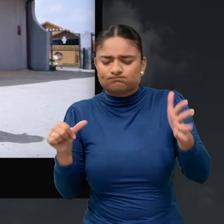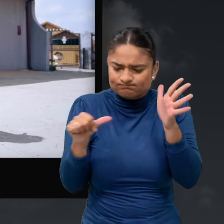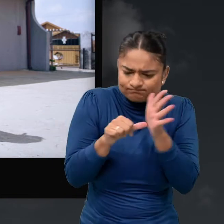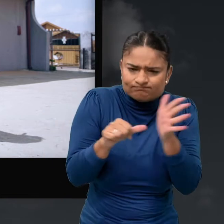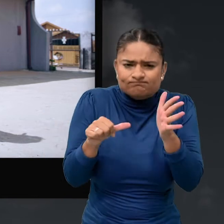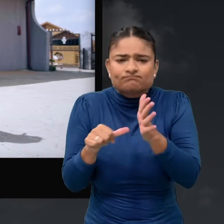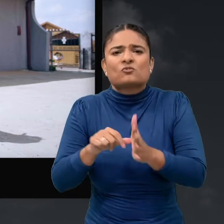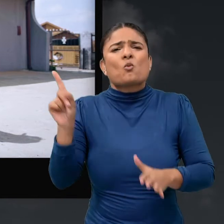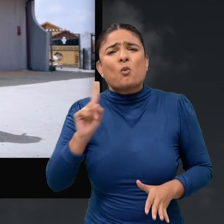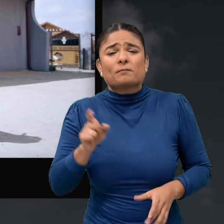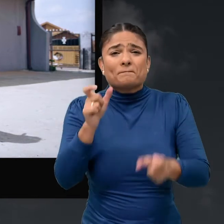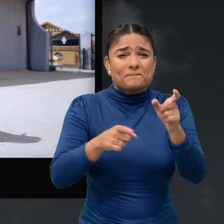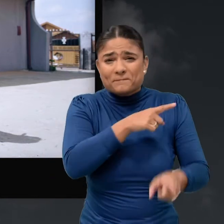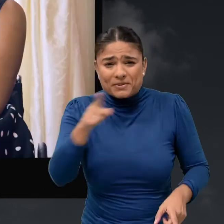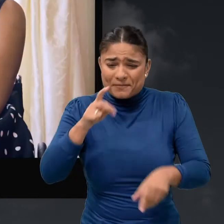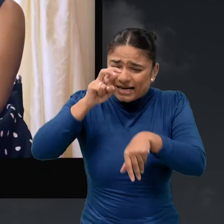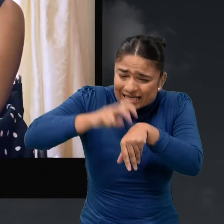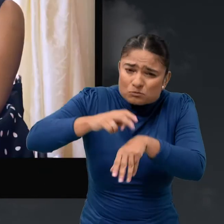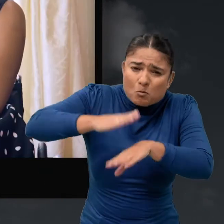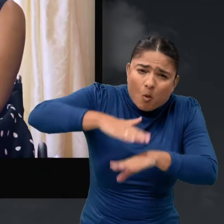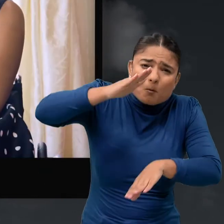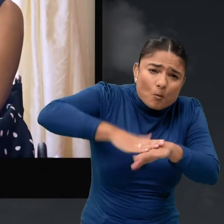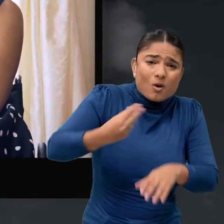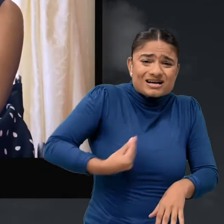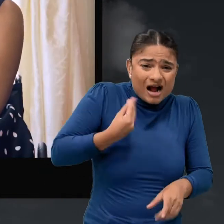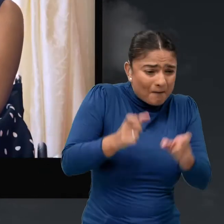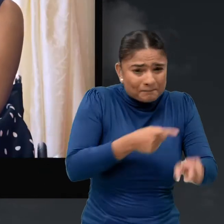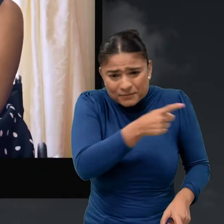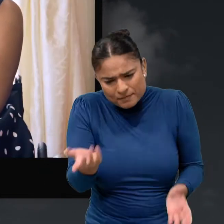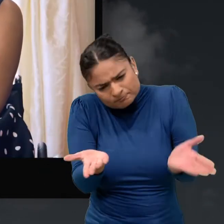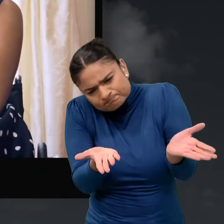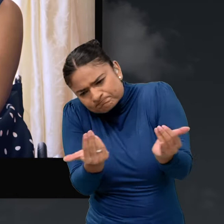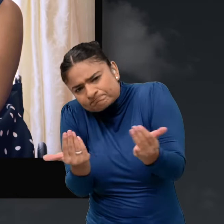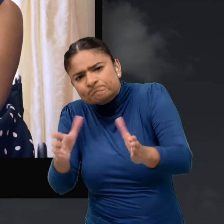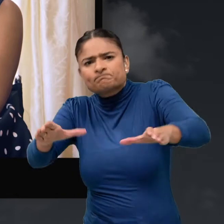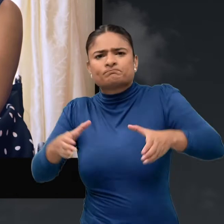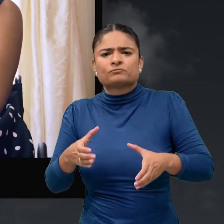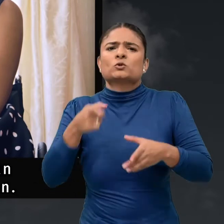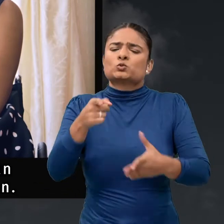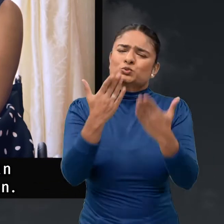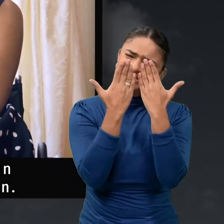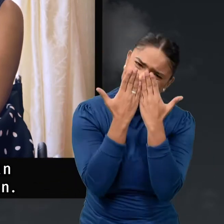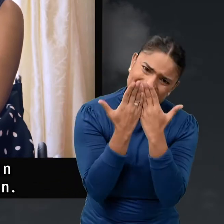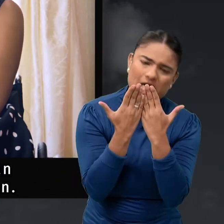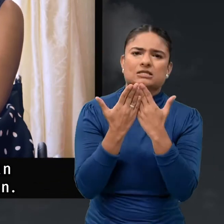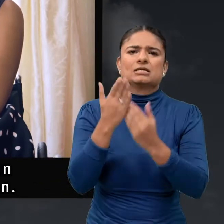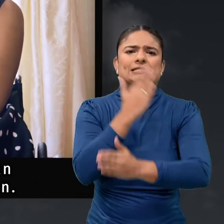cannot emphasize this enough. I dream of seeing more young people, become interested in